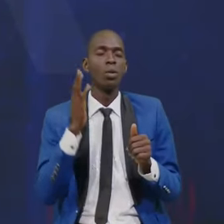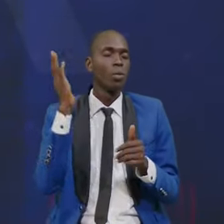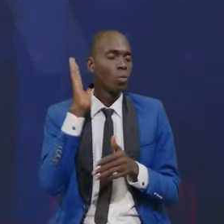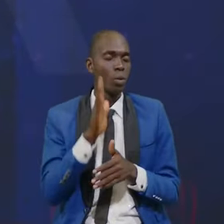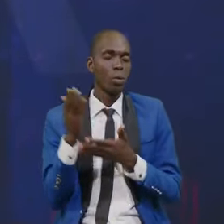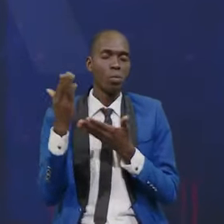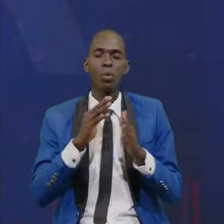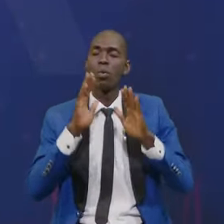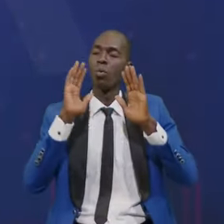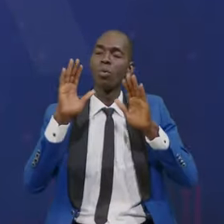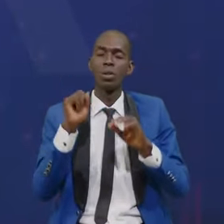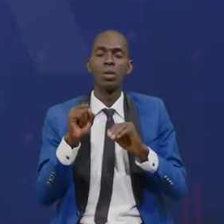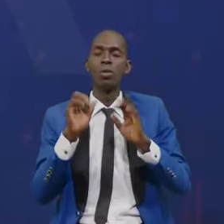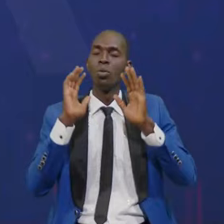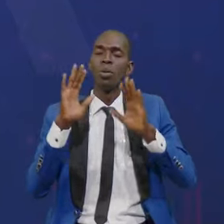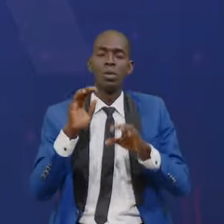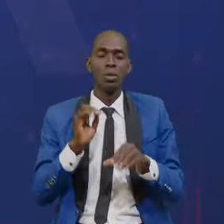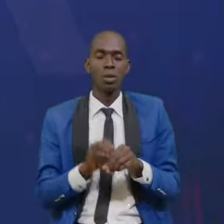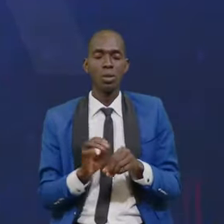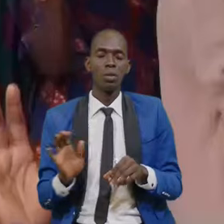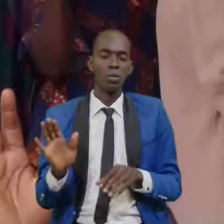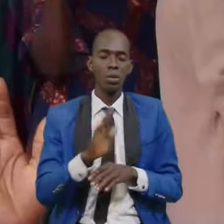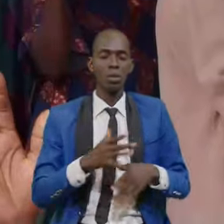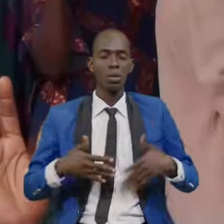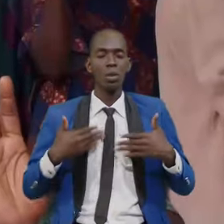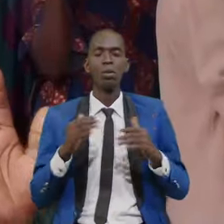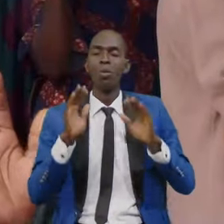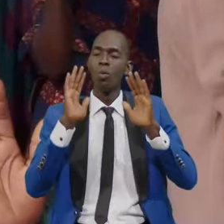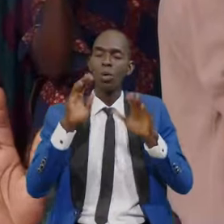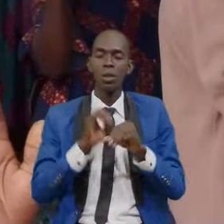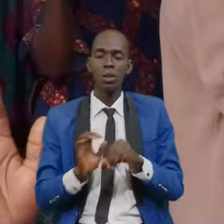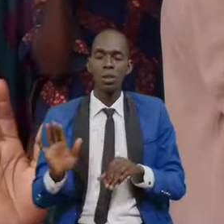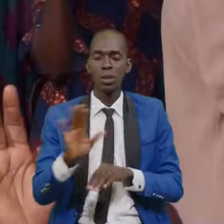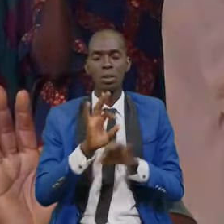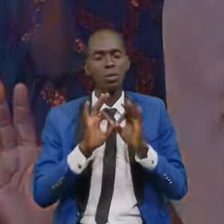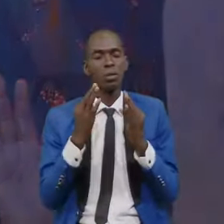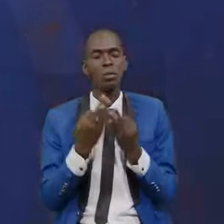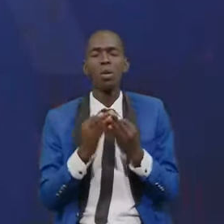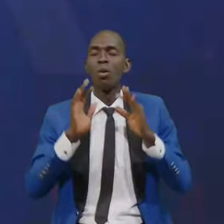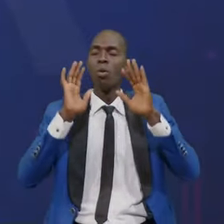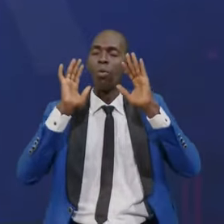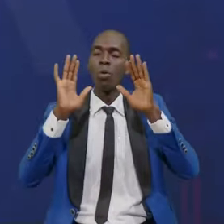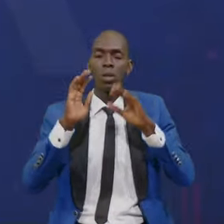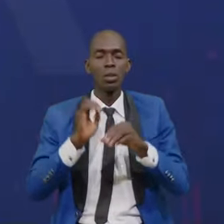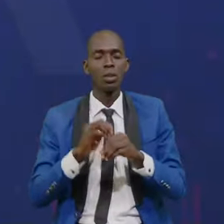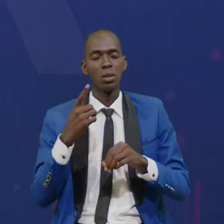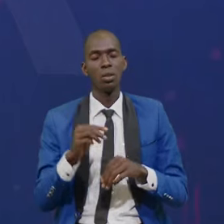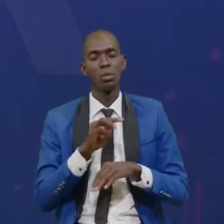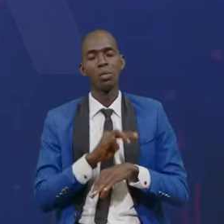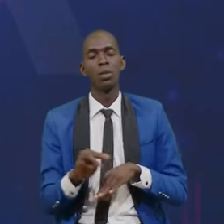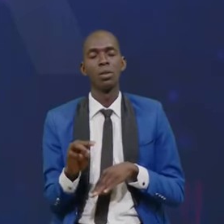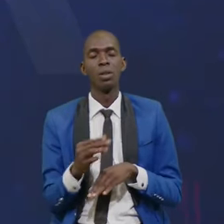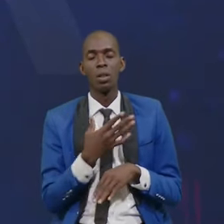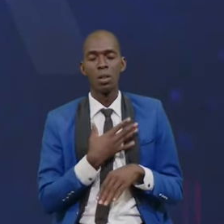their own lives. Amen. Wonders in their families. Amen. Wonders in the ministry. Amen. And I